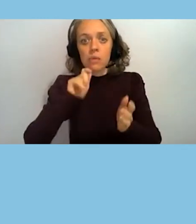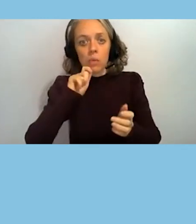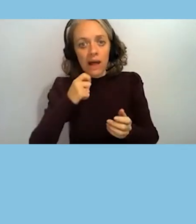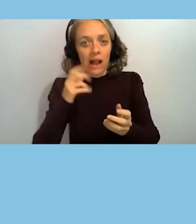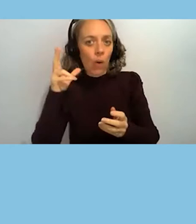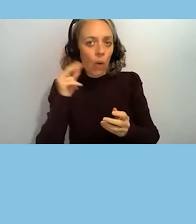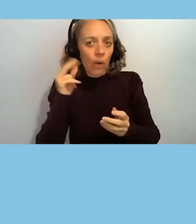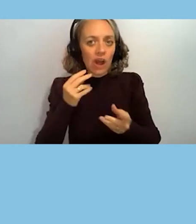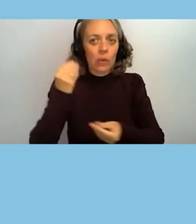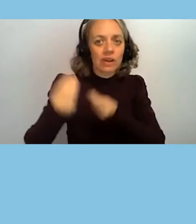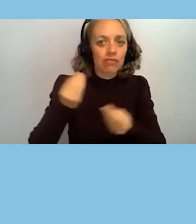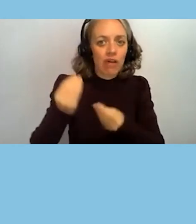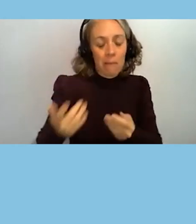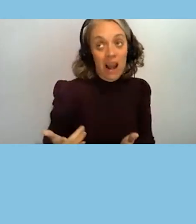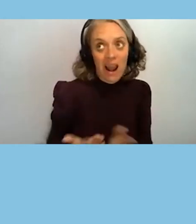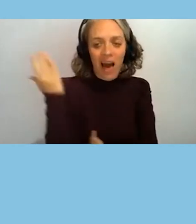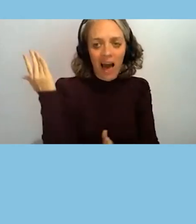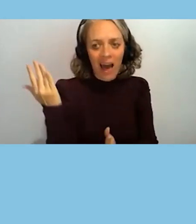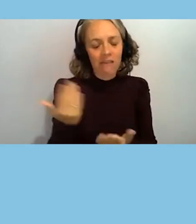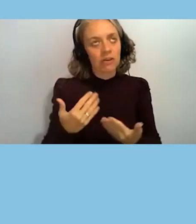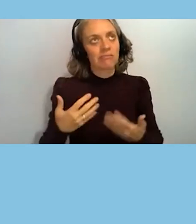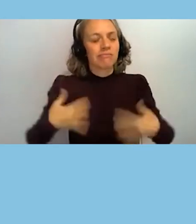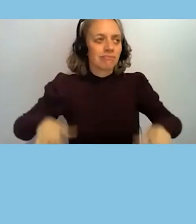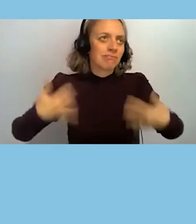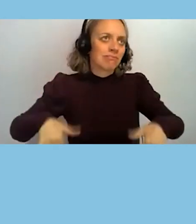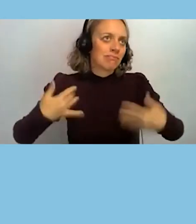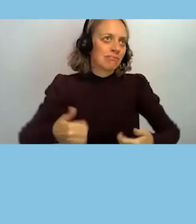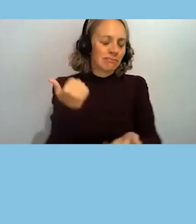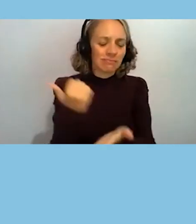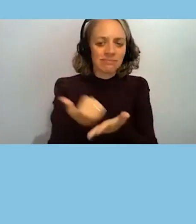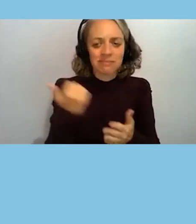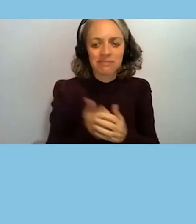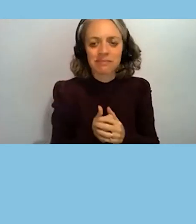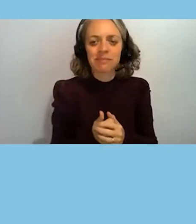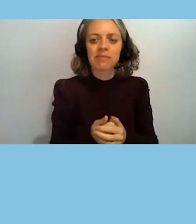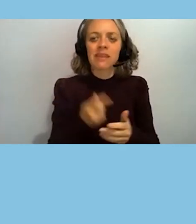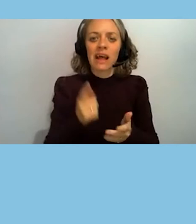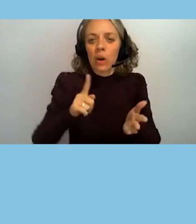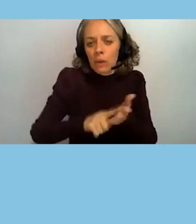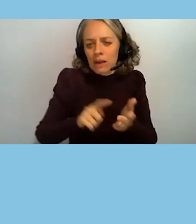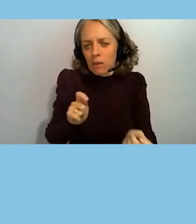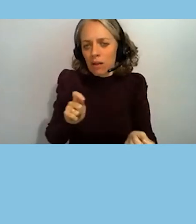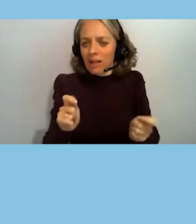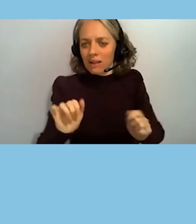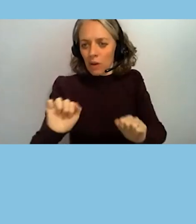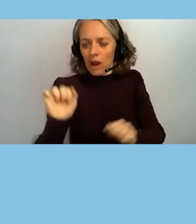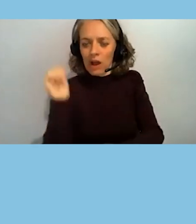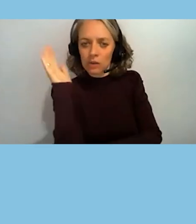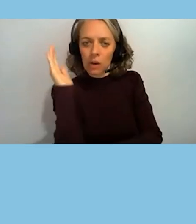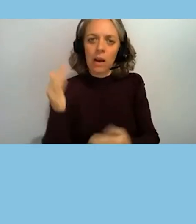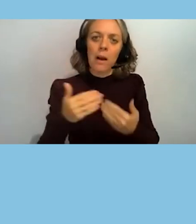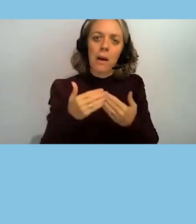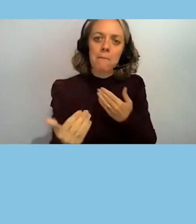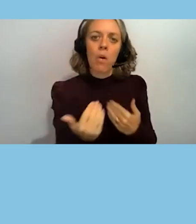really exciting proposition, a very generous thing to do. And then Louise will segue into a short talk titled More Abundance,